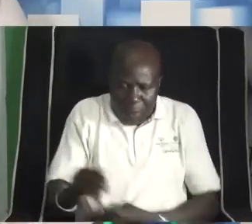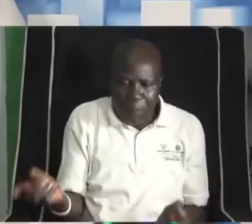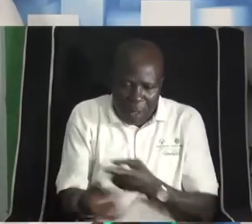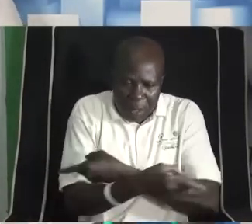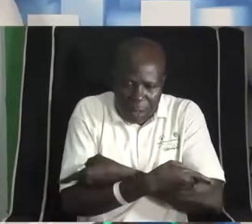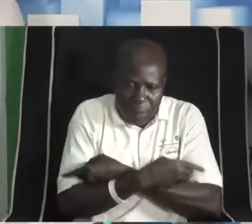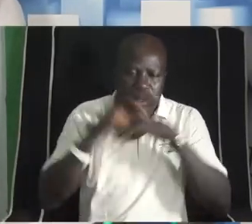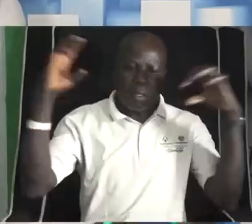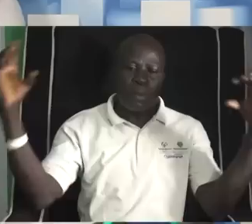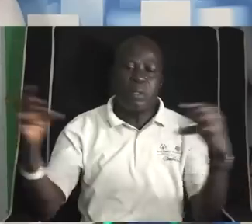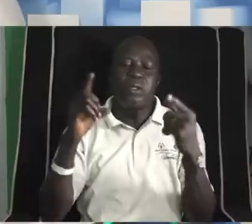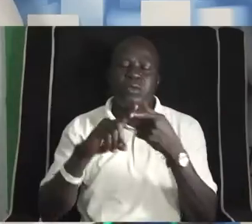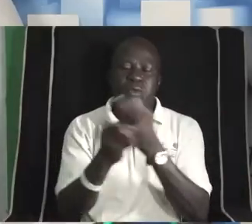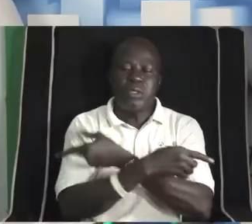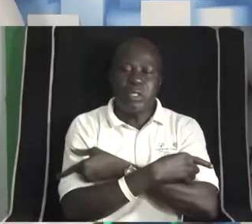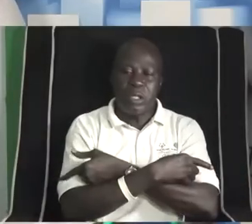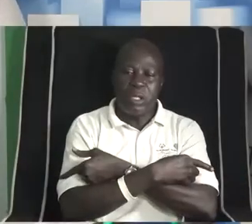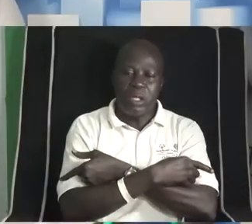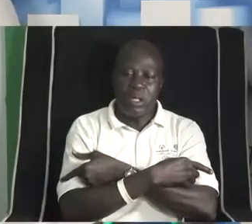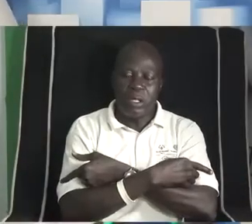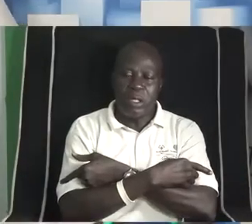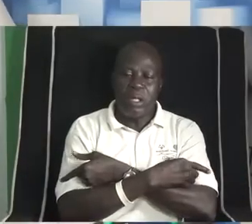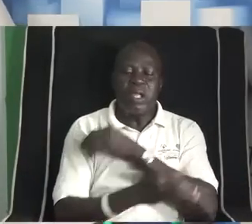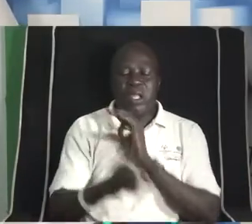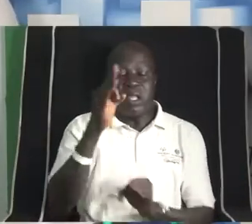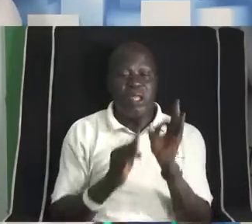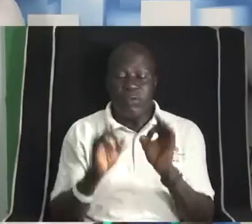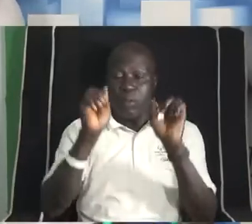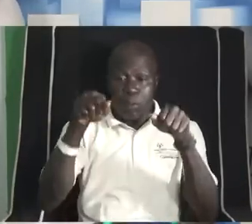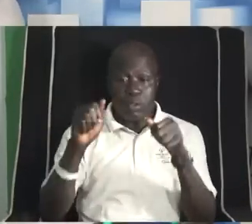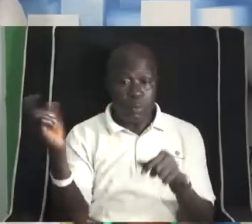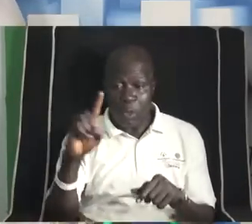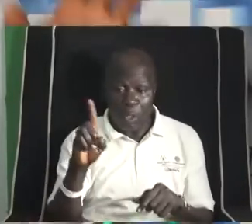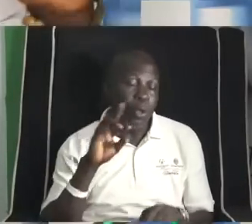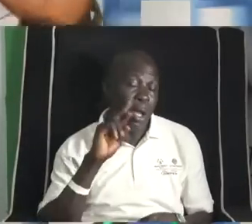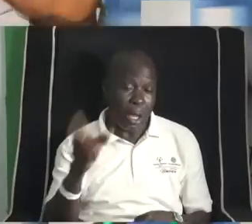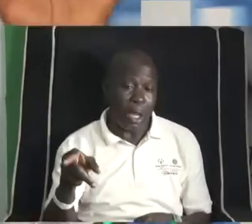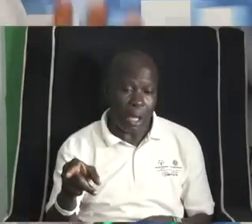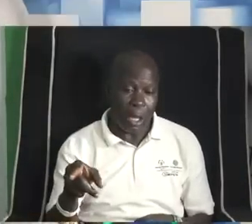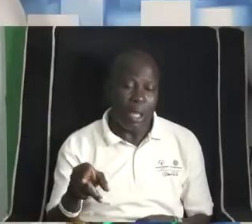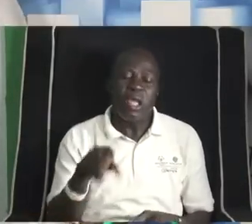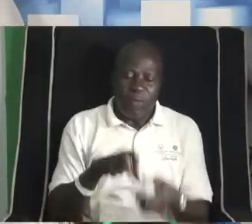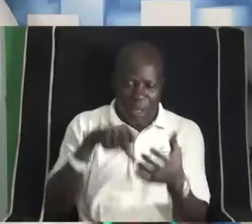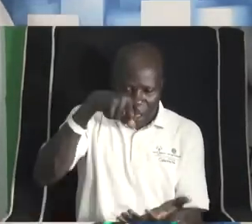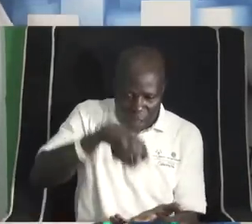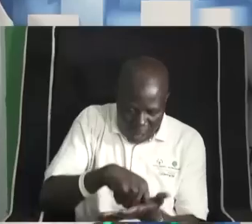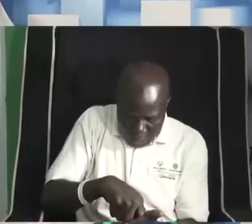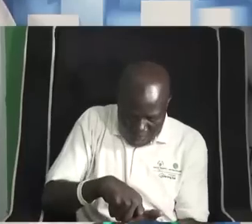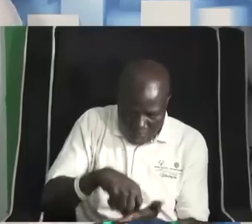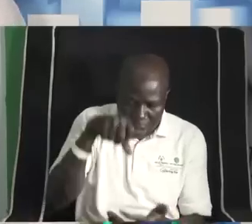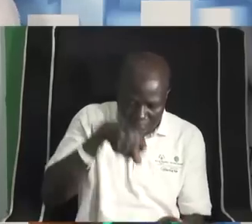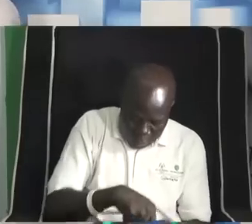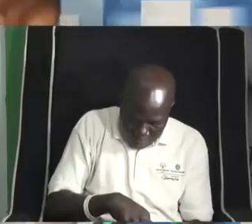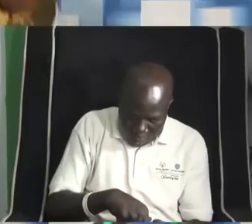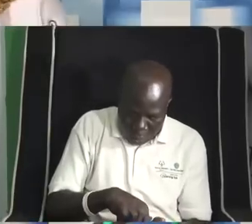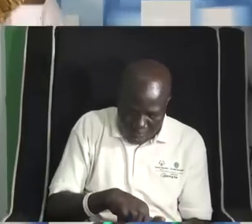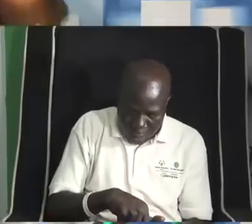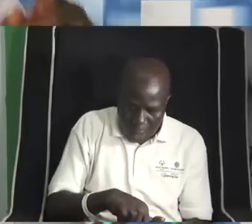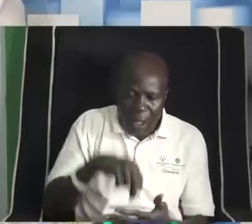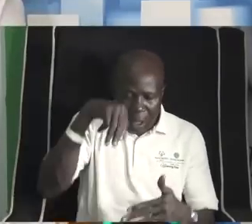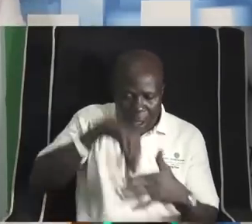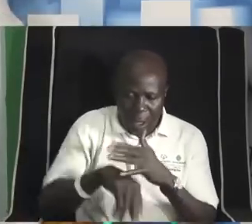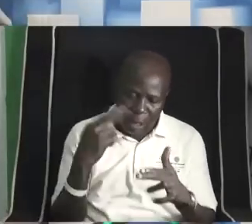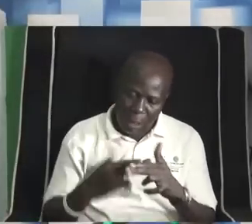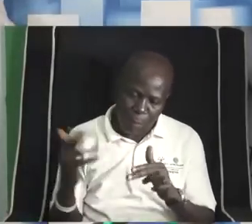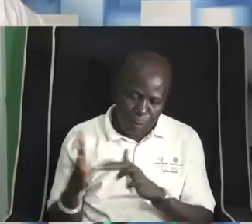are celebrating your birthday today, if it's possible where you are, if you can kneel down, in the name of Jesus,